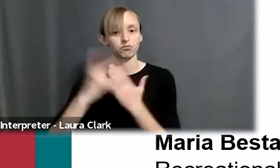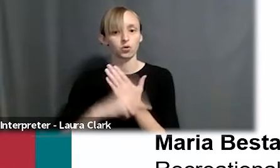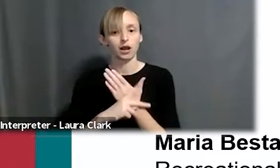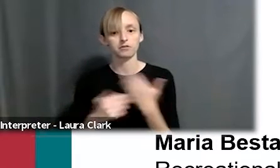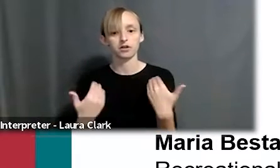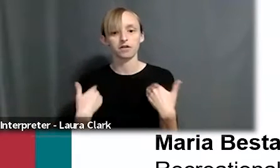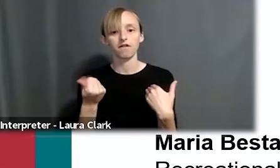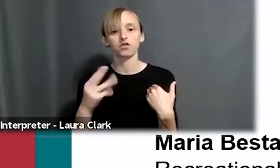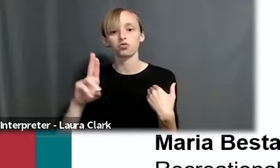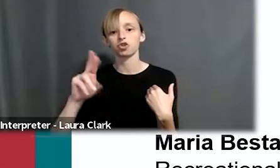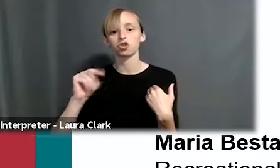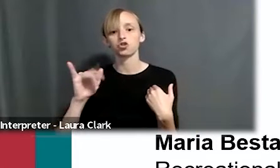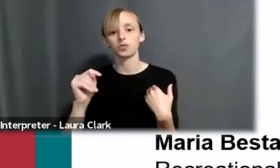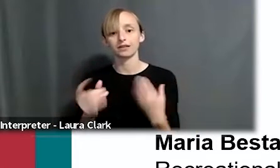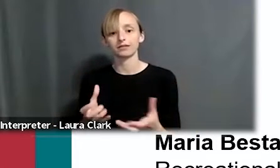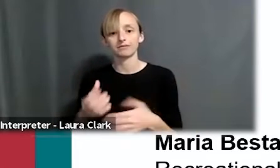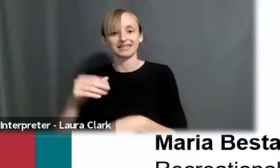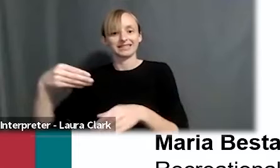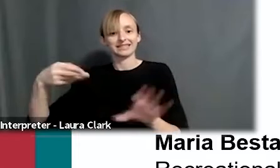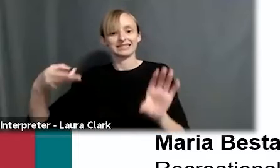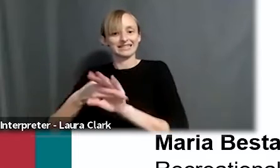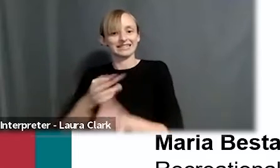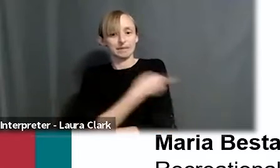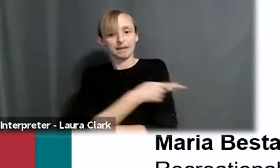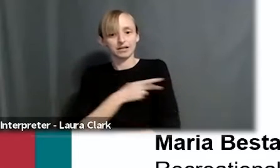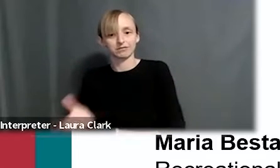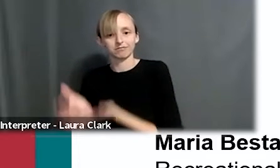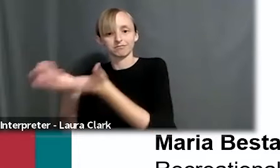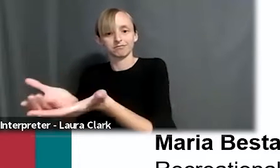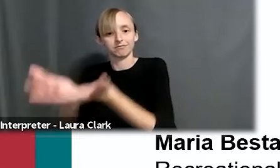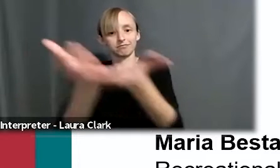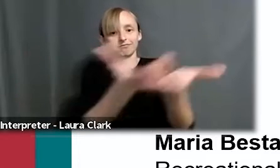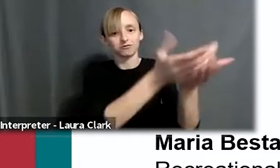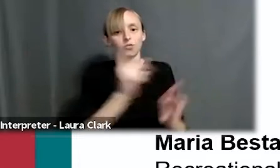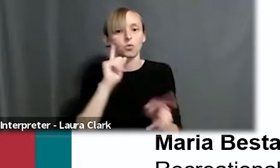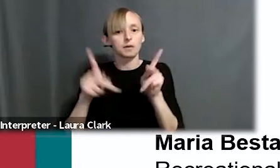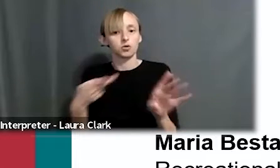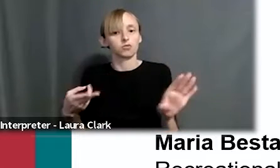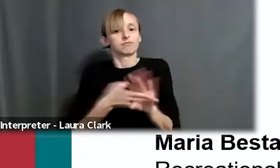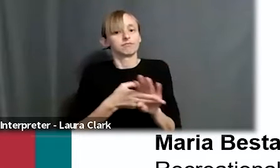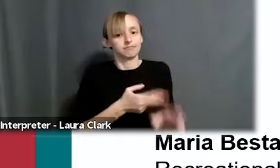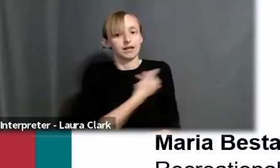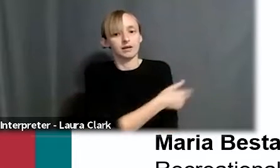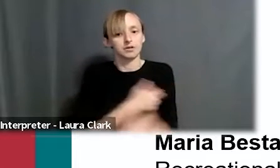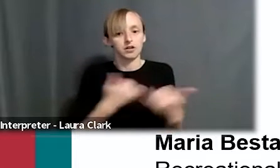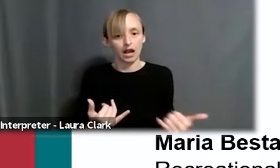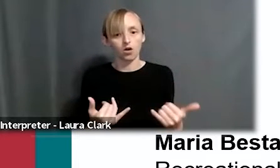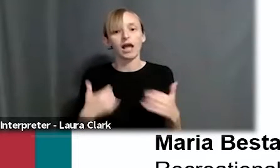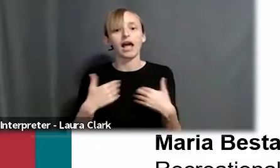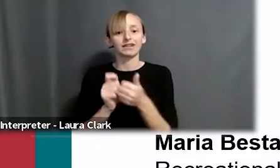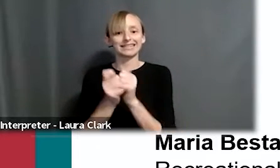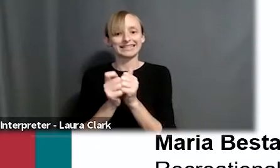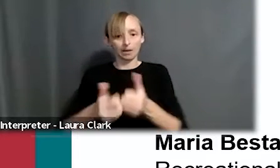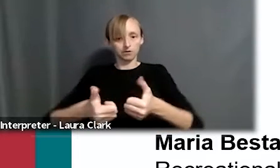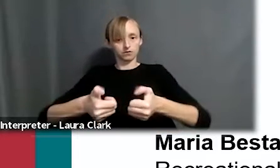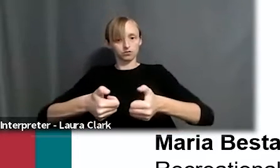around the inpatient unit for people who are currently hospitalized with adaptive controllers and that sort